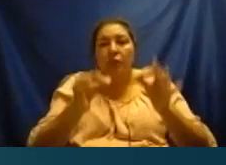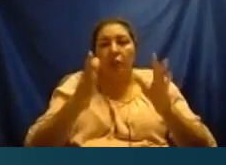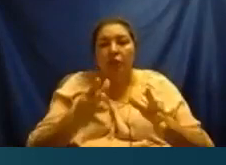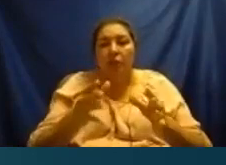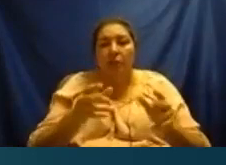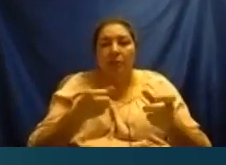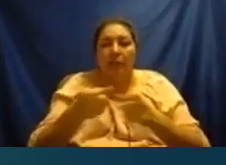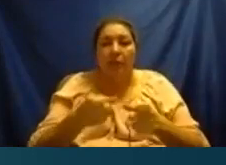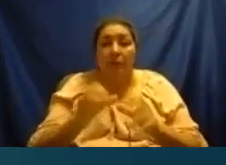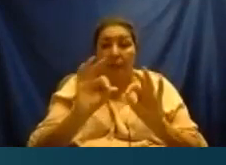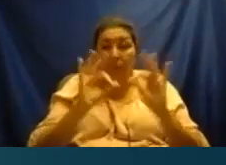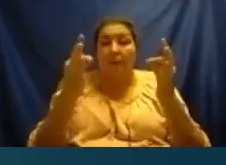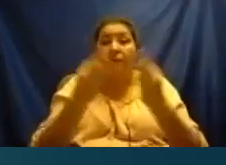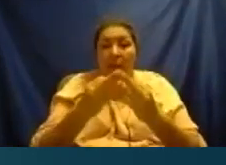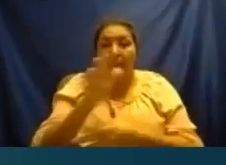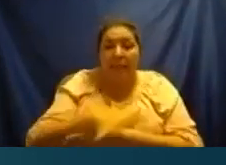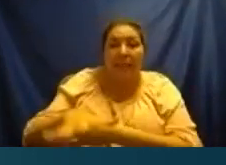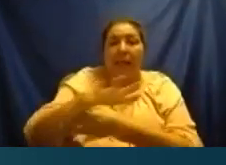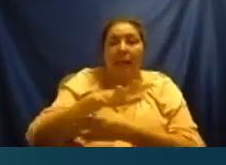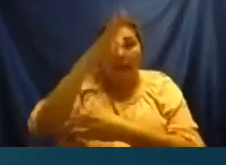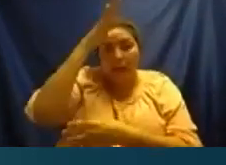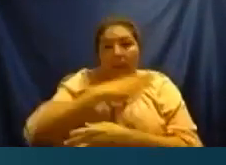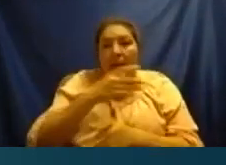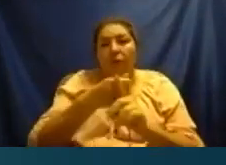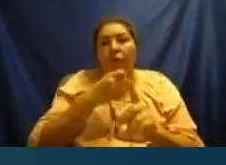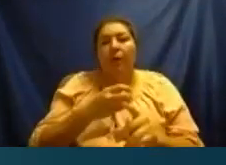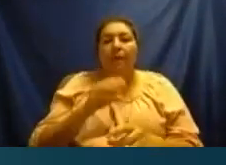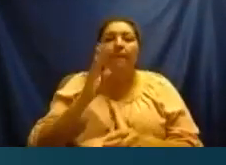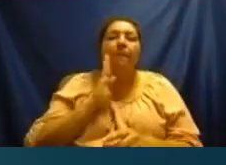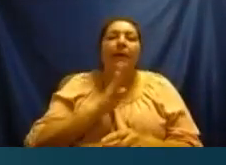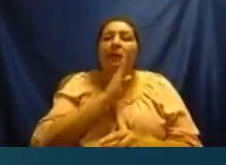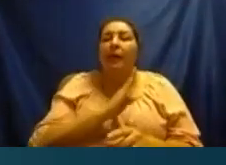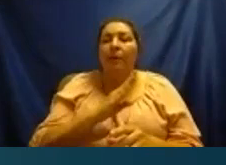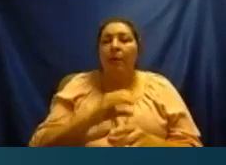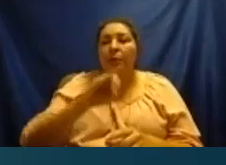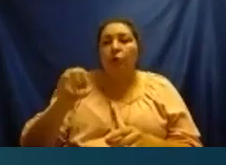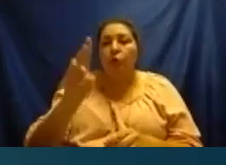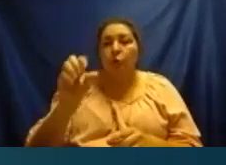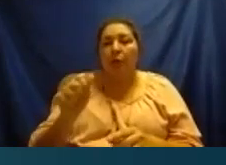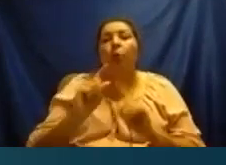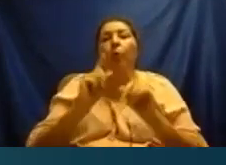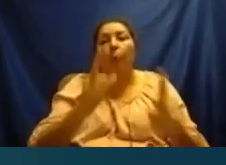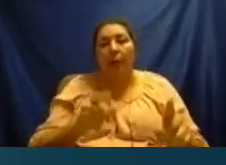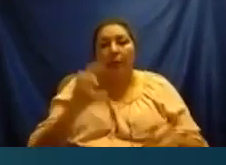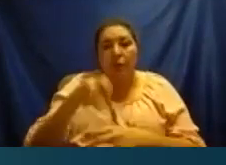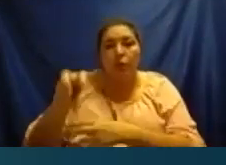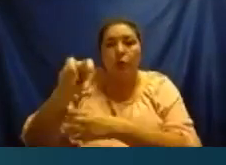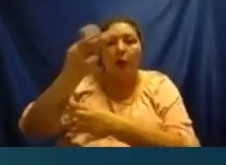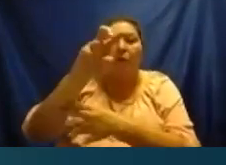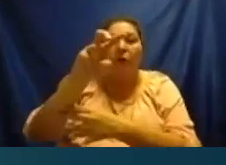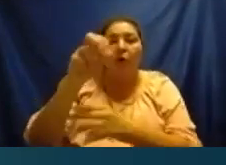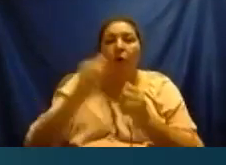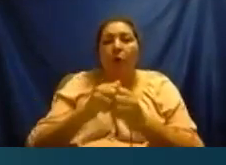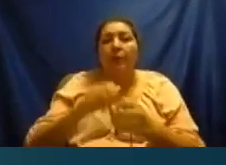in the land, and a certain man of Bethlehem in Judah went to sojourn in the land of Moab with his wife and his